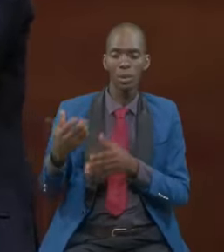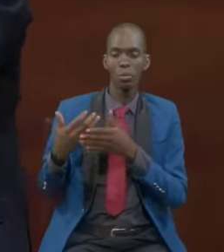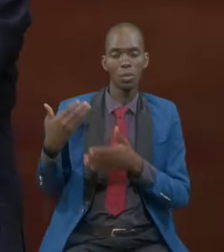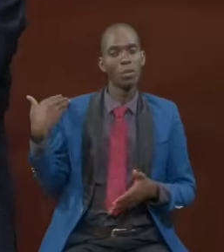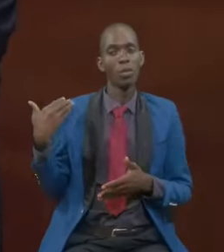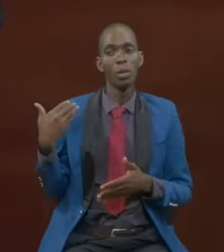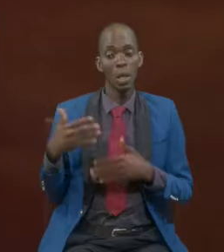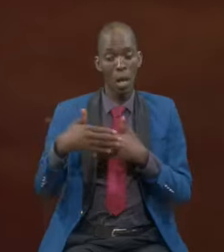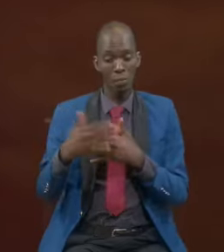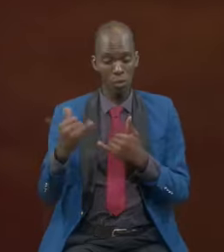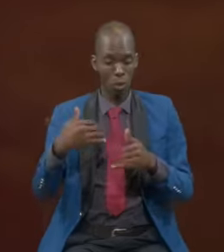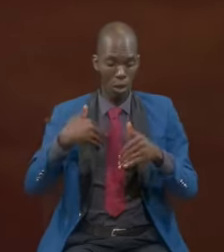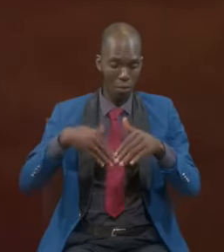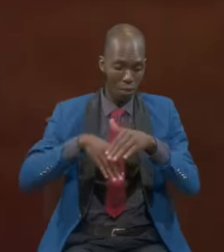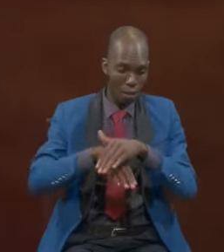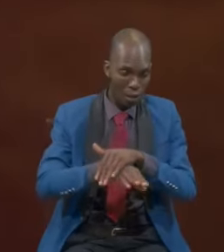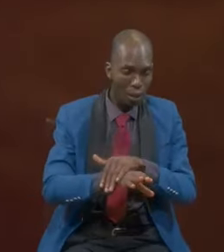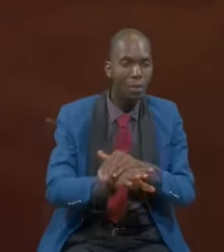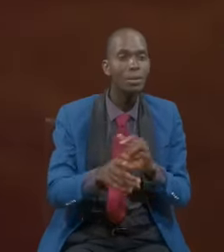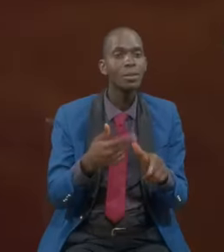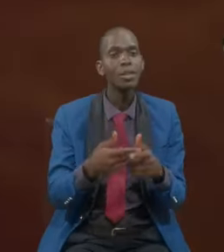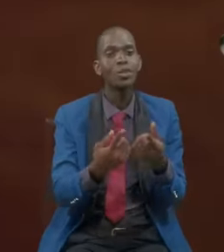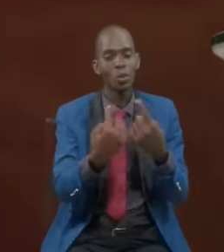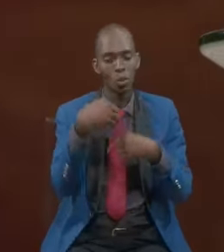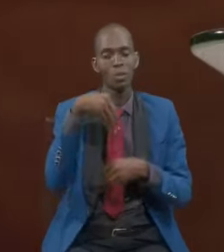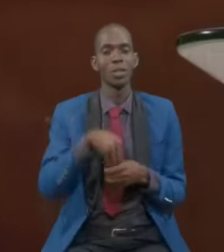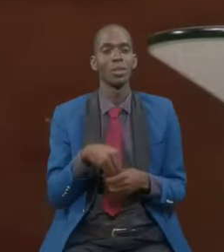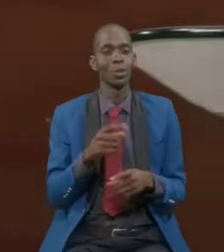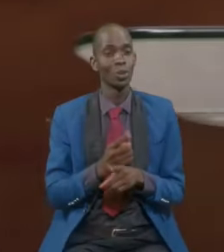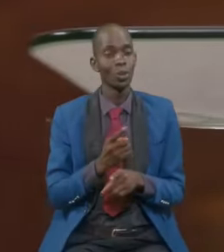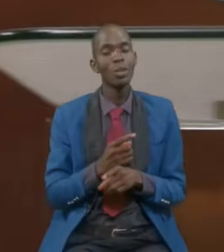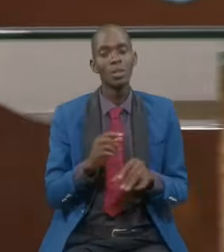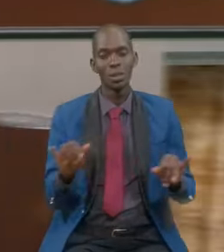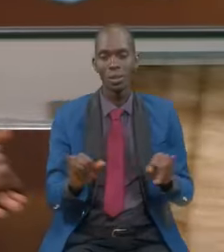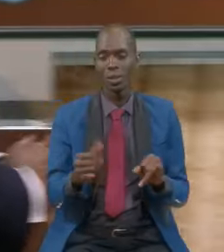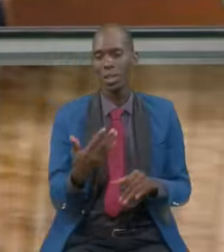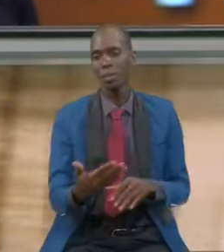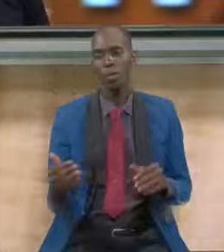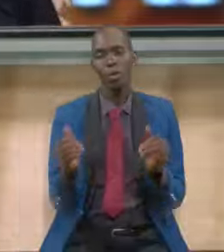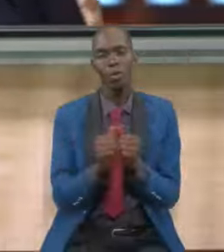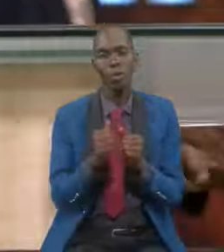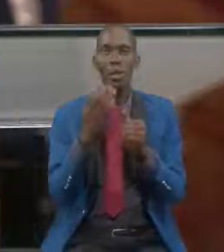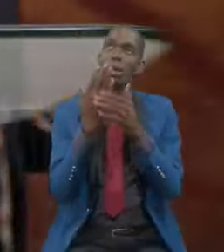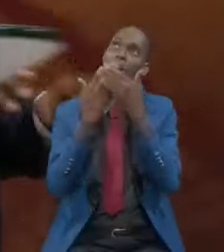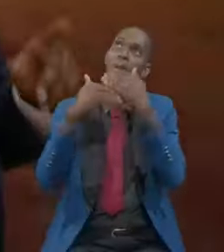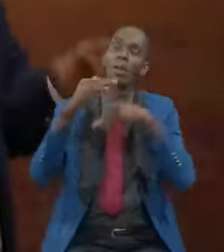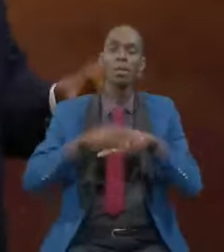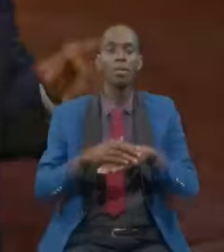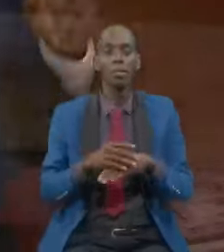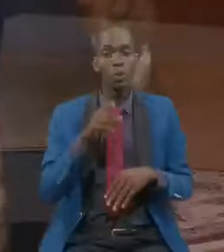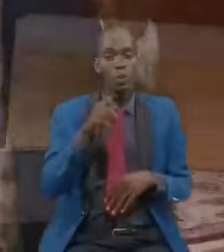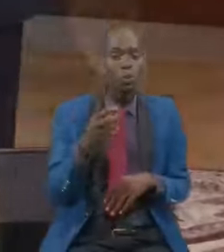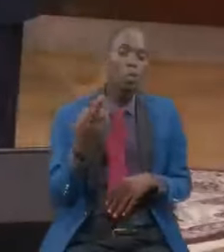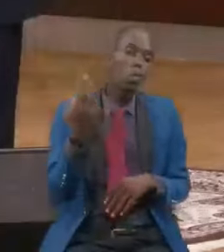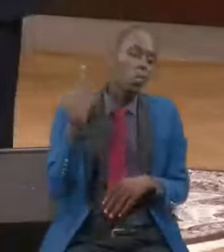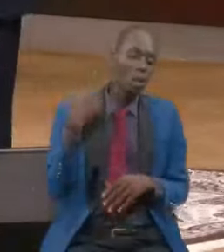entering in is when you come inside. The same thing with the kingdom of God. You are